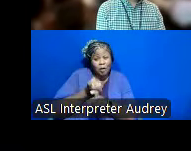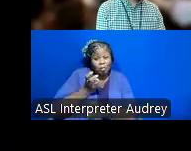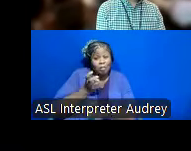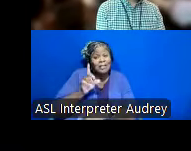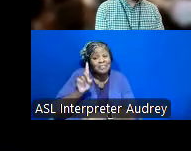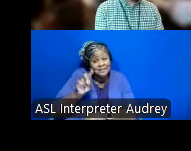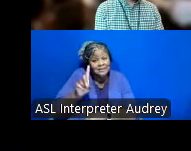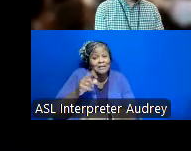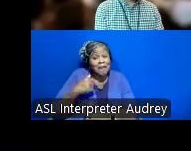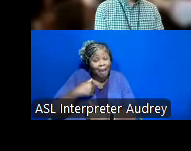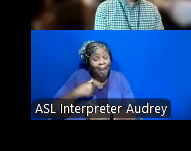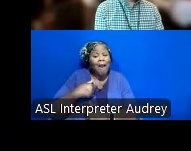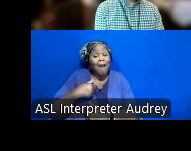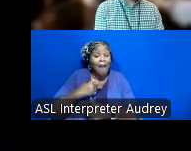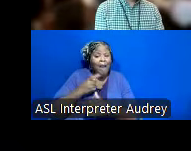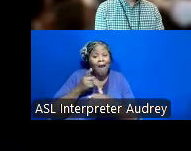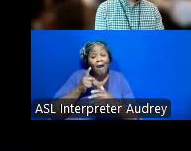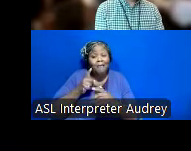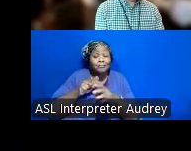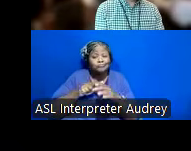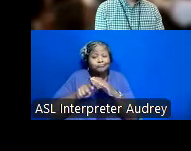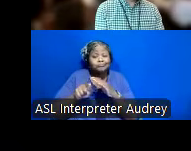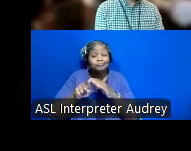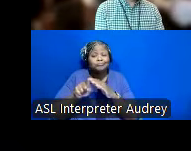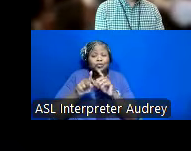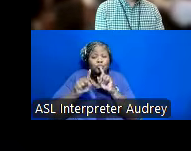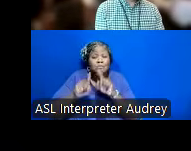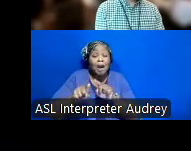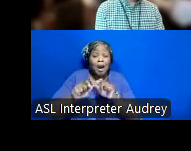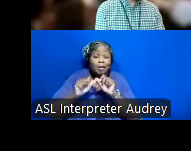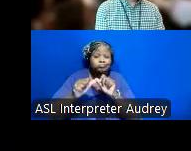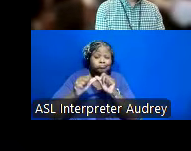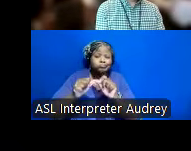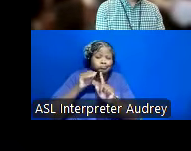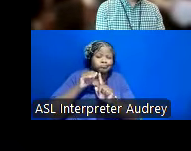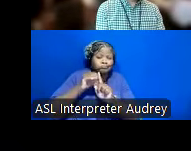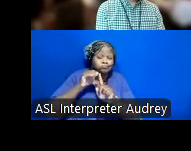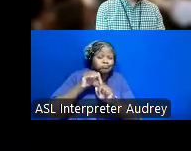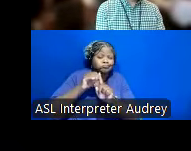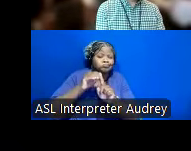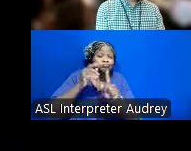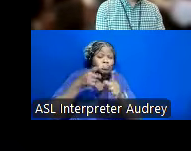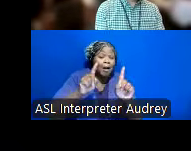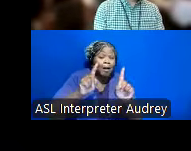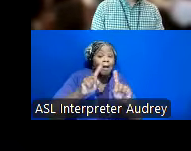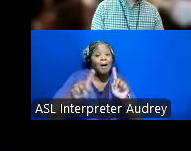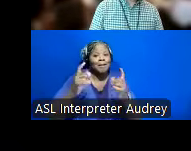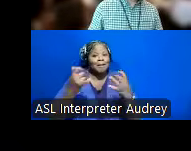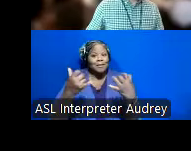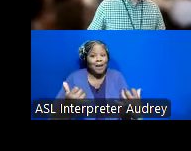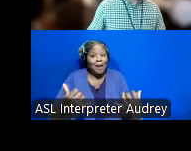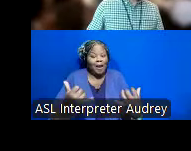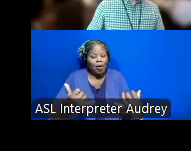did have ways to try to respond, to try to persist and get their clients what they needed. What they found now was